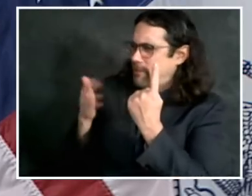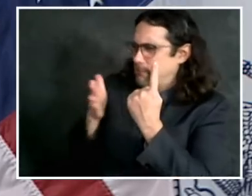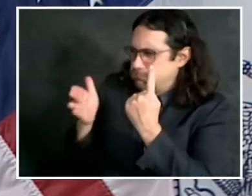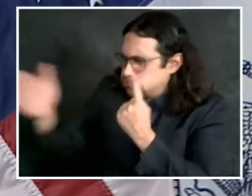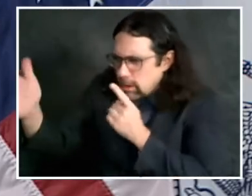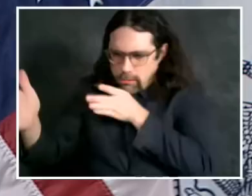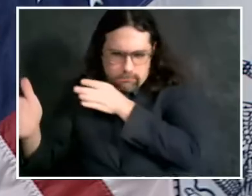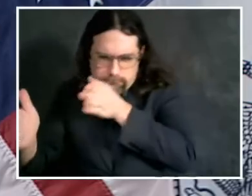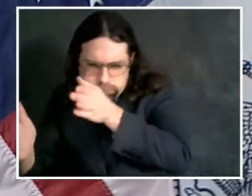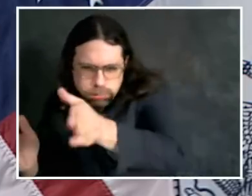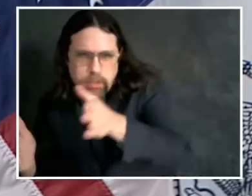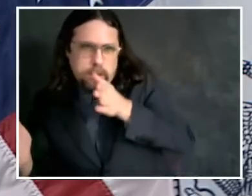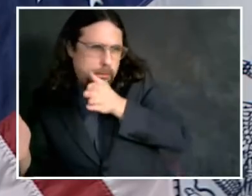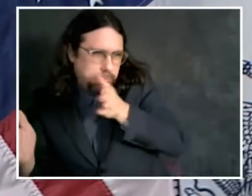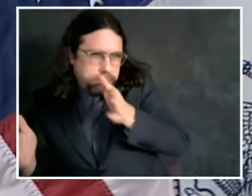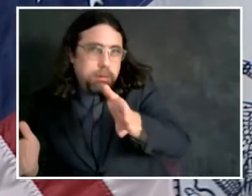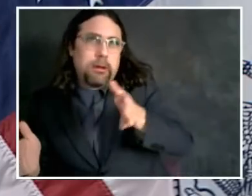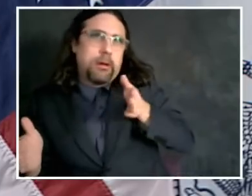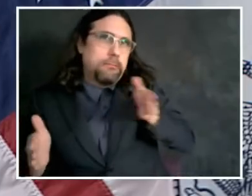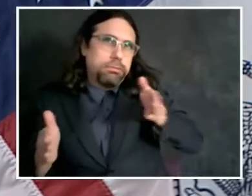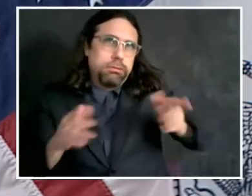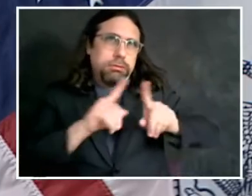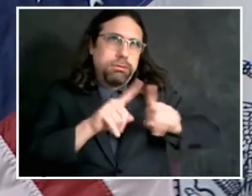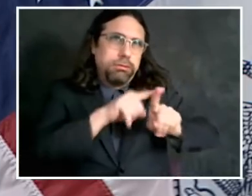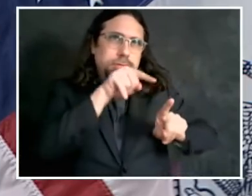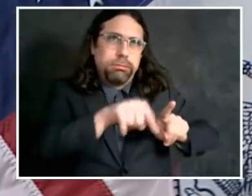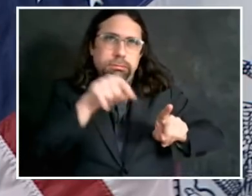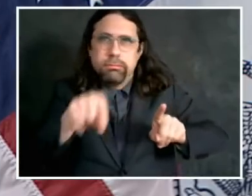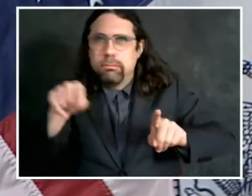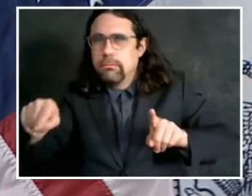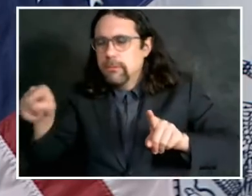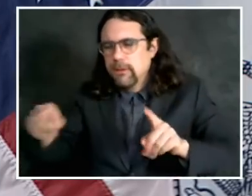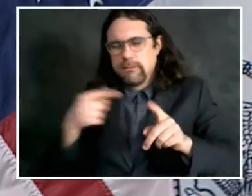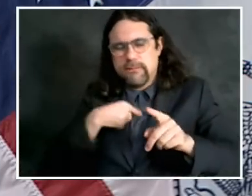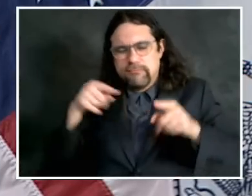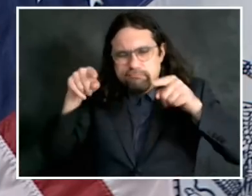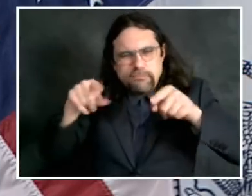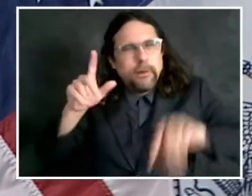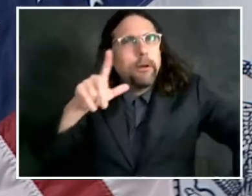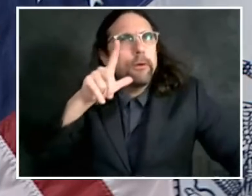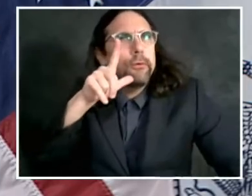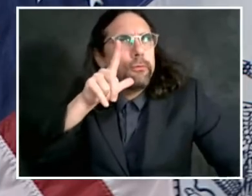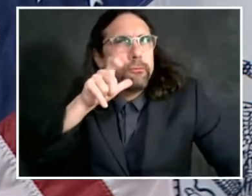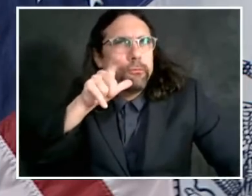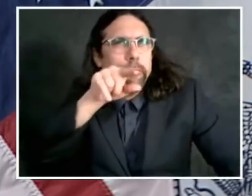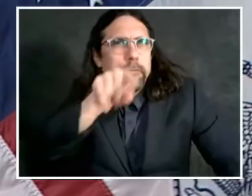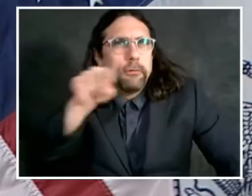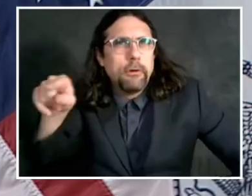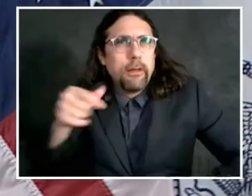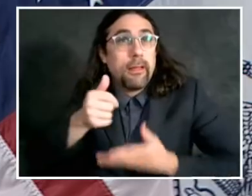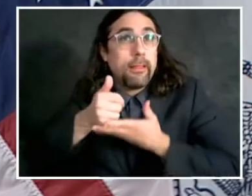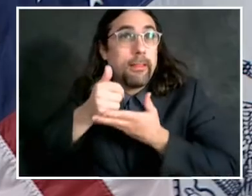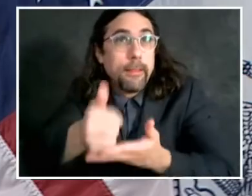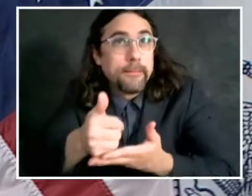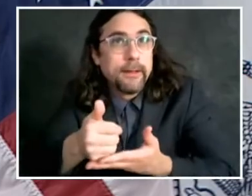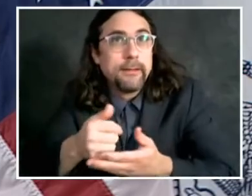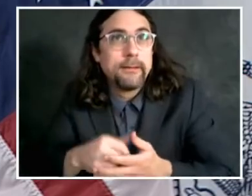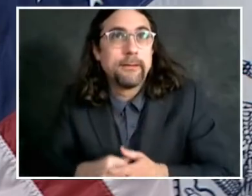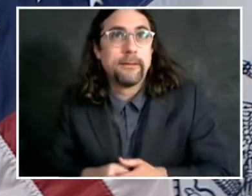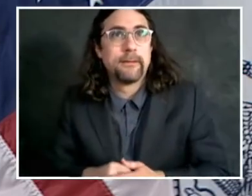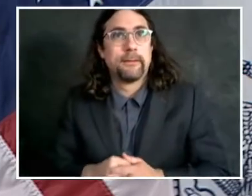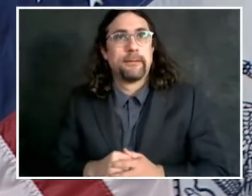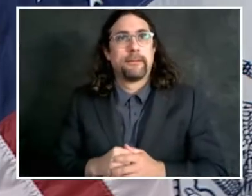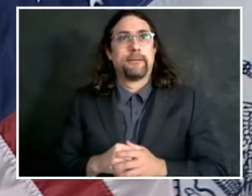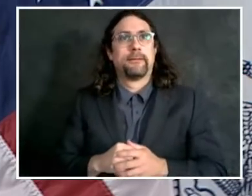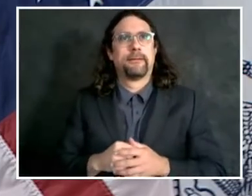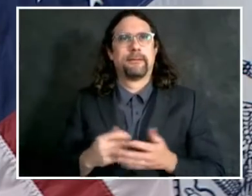kits for the coronavirus from Carmel, Indiana, but that's exactly what has happened. And that's helping us now to save lives